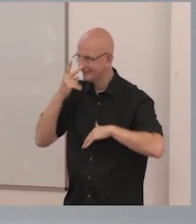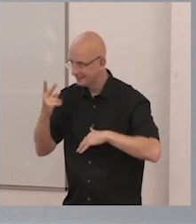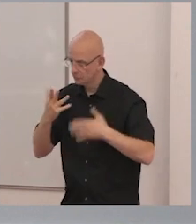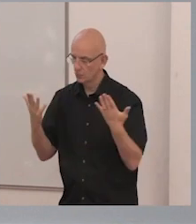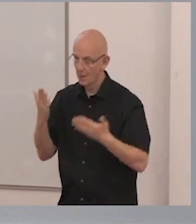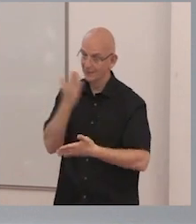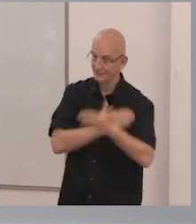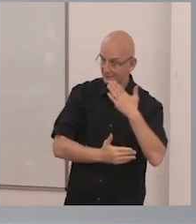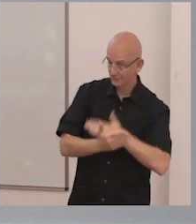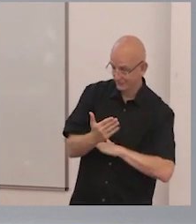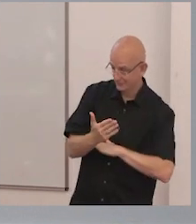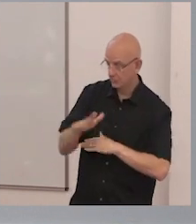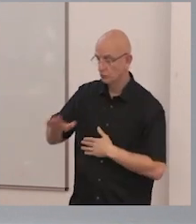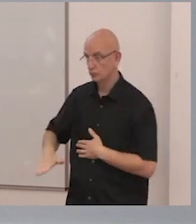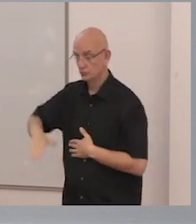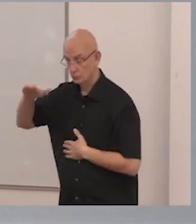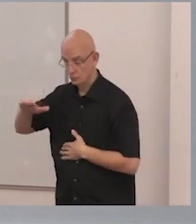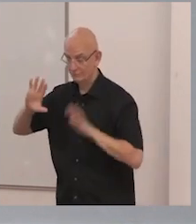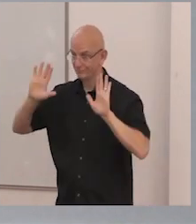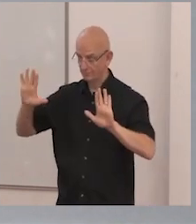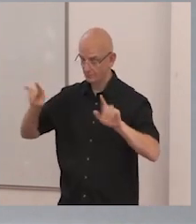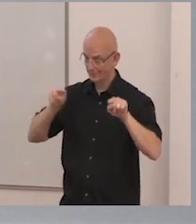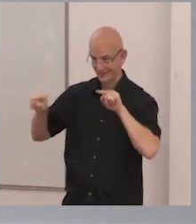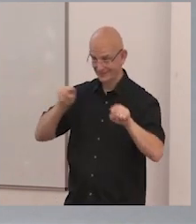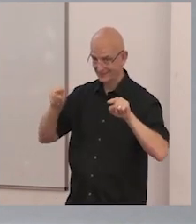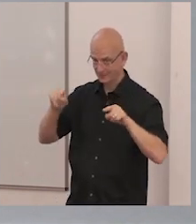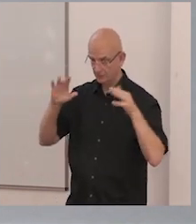in reflecting that intersectionality.